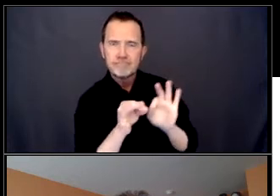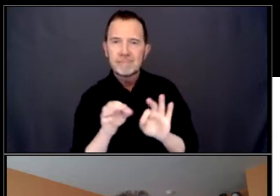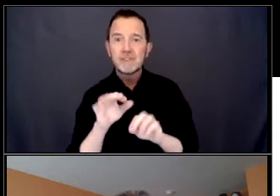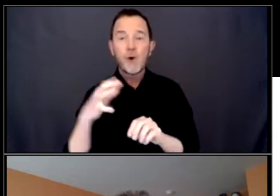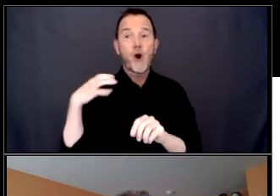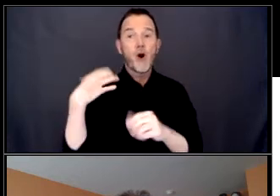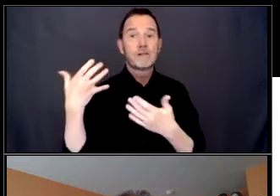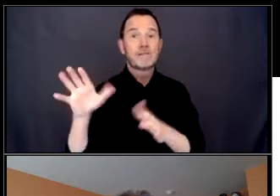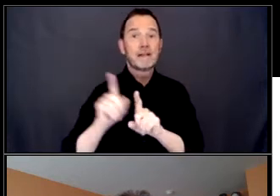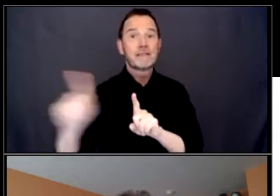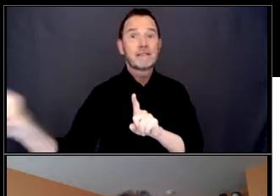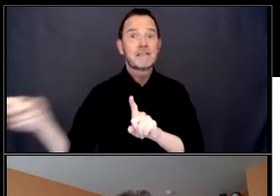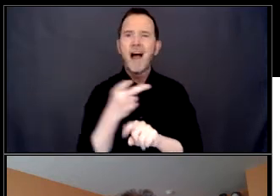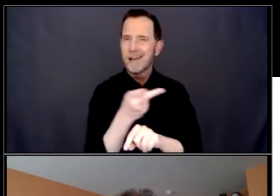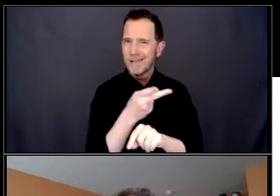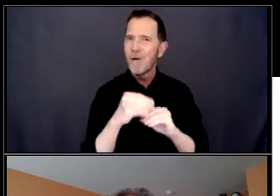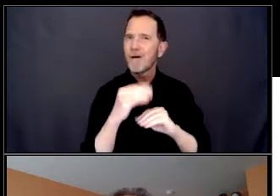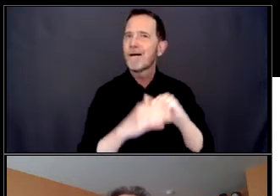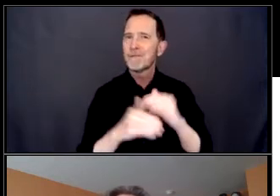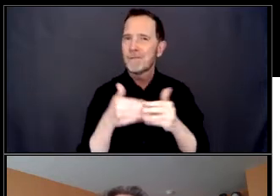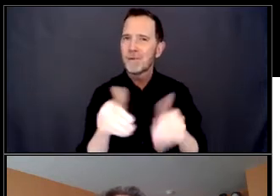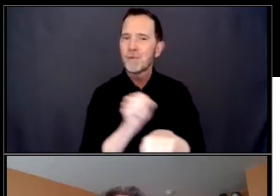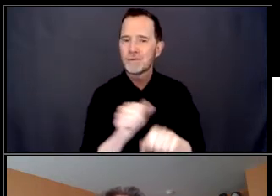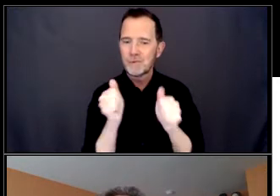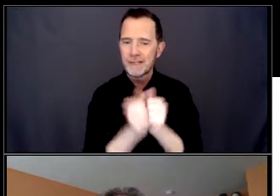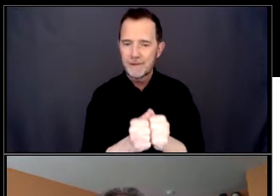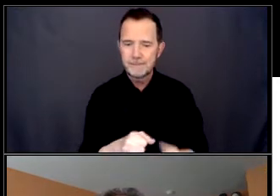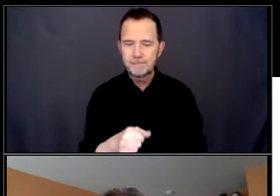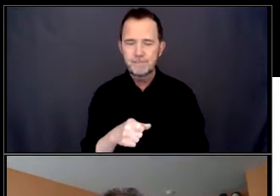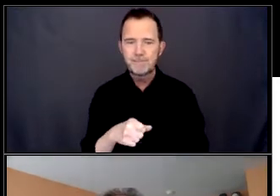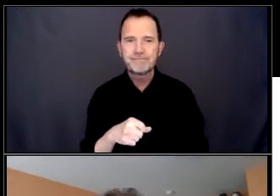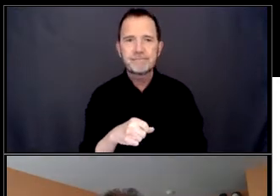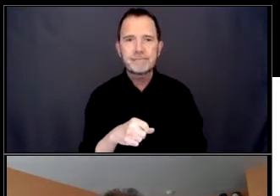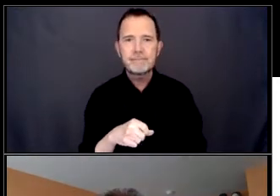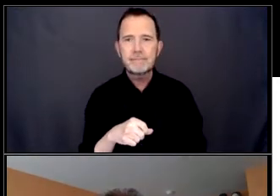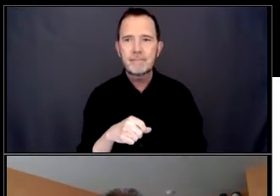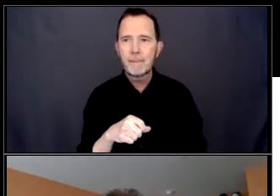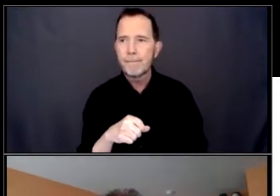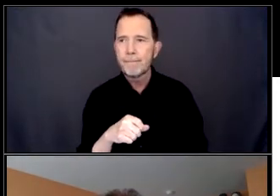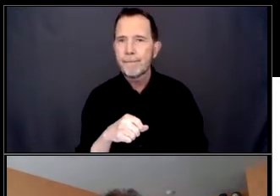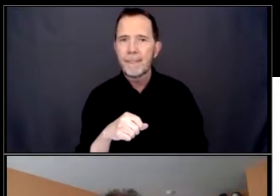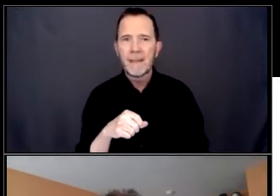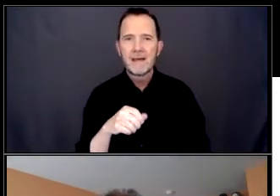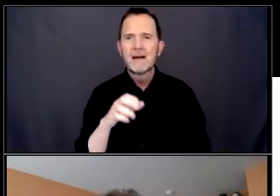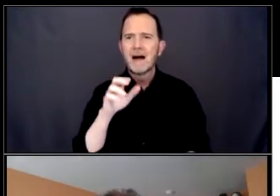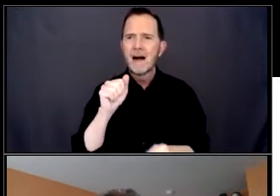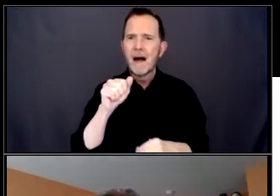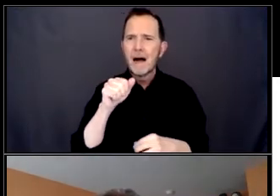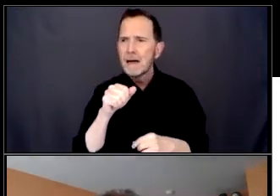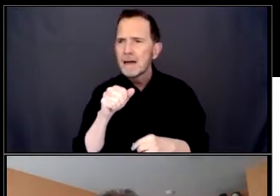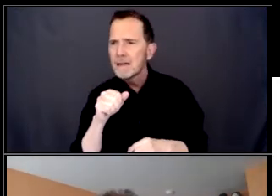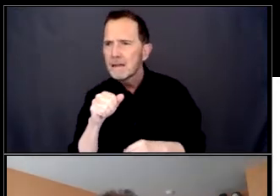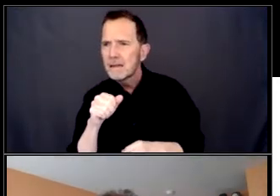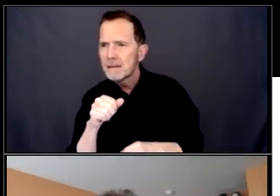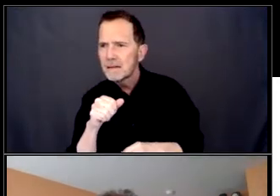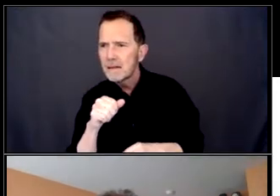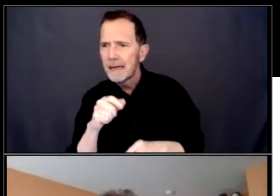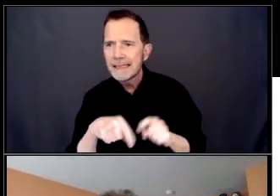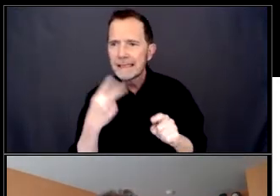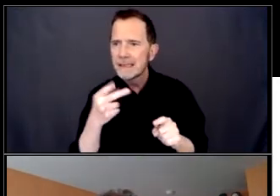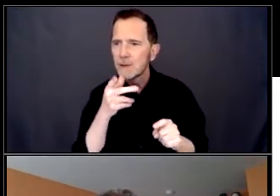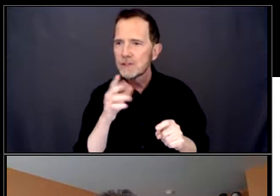And Howard, I know you were just talking about partnerships, and Apoorva, you also mentioned partnering with Disability Inn. So I'll raise a question